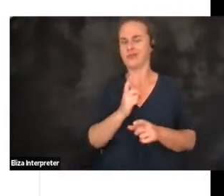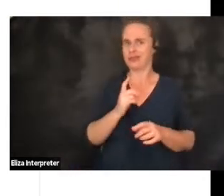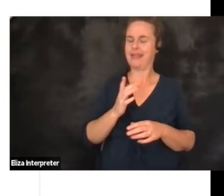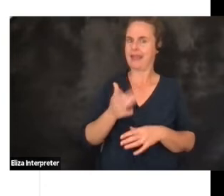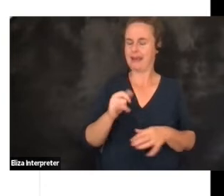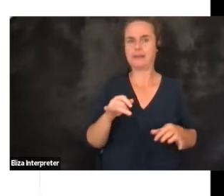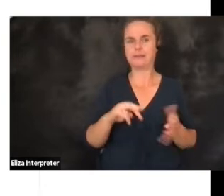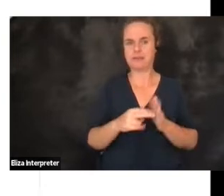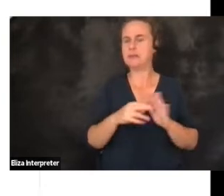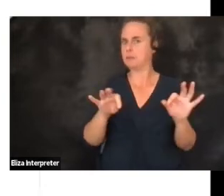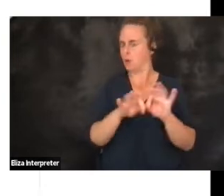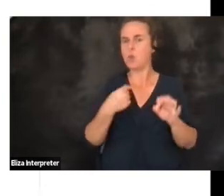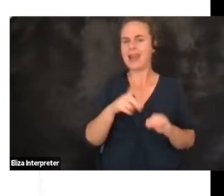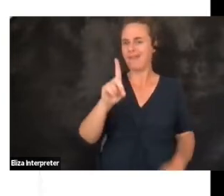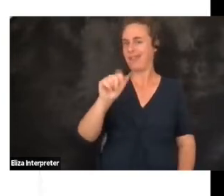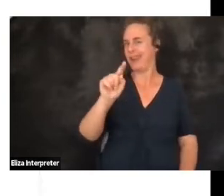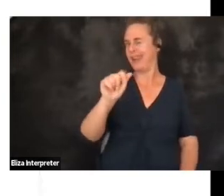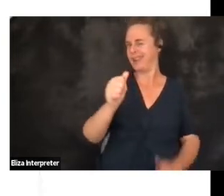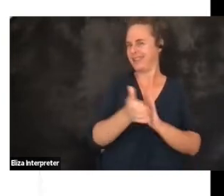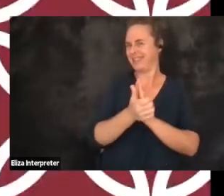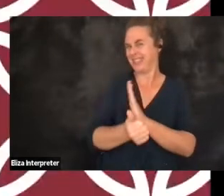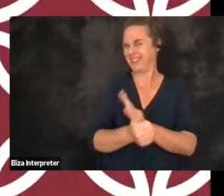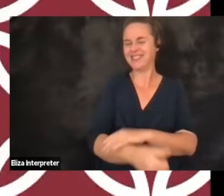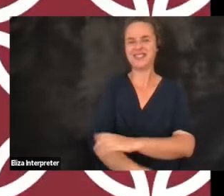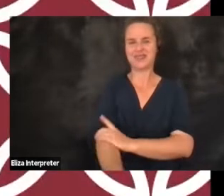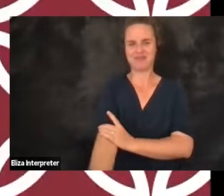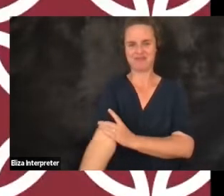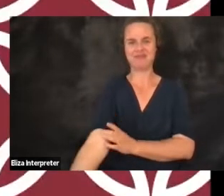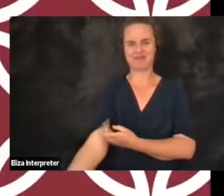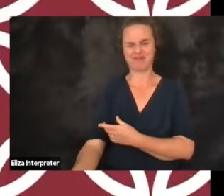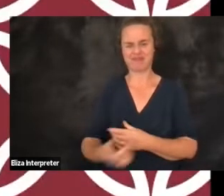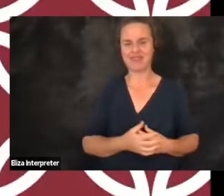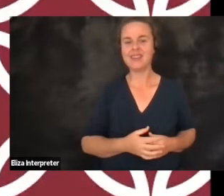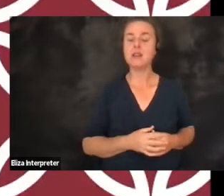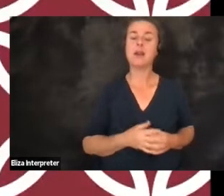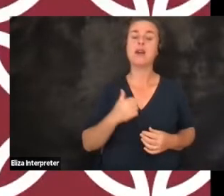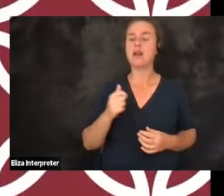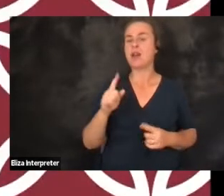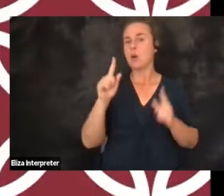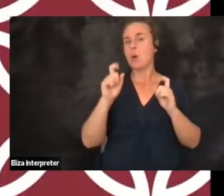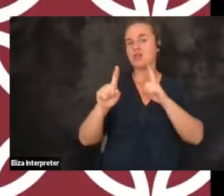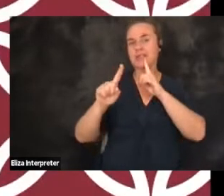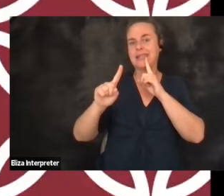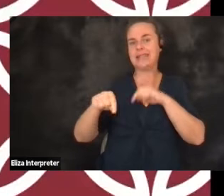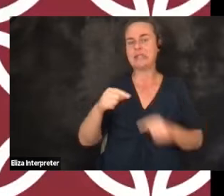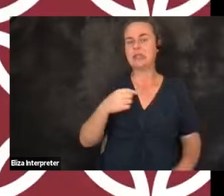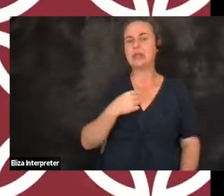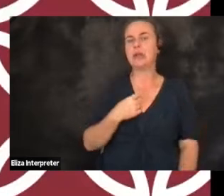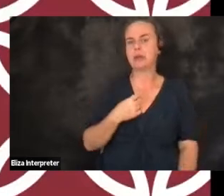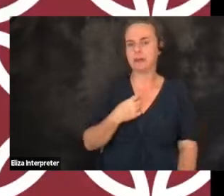present. I have here another Q&A, but I'm not quite sure. It feels a